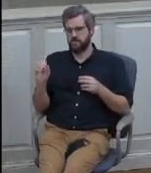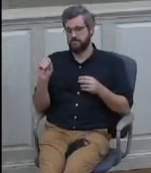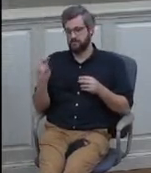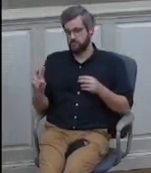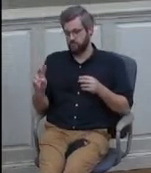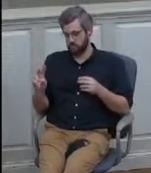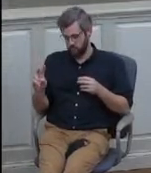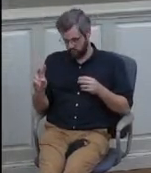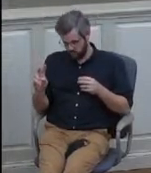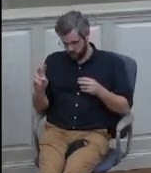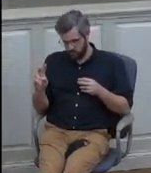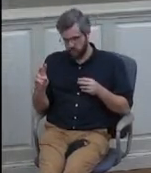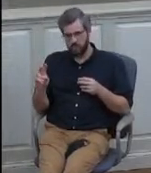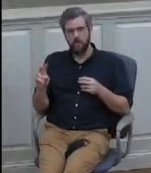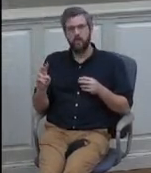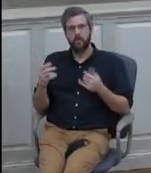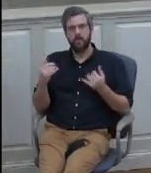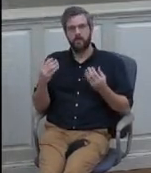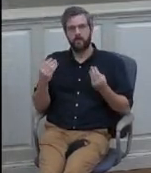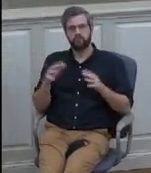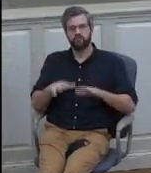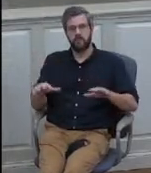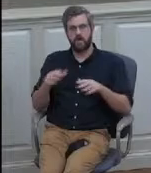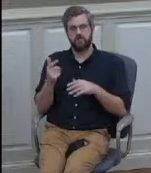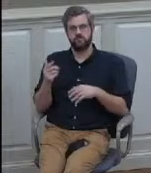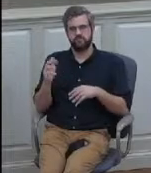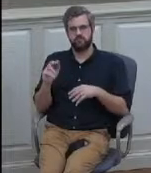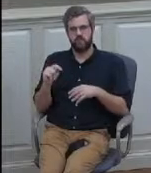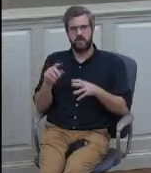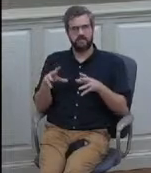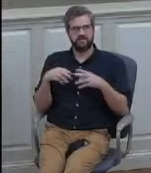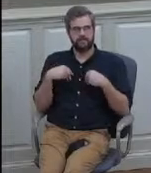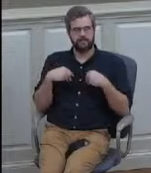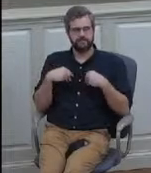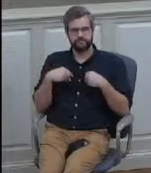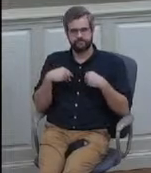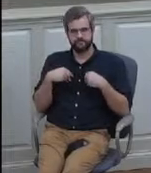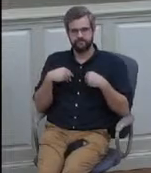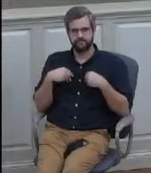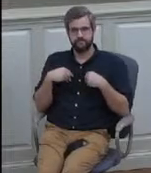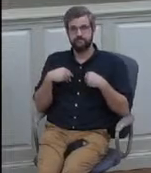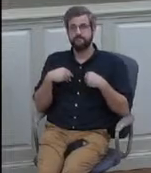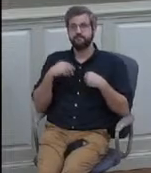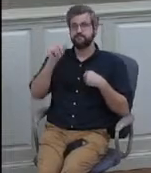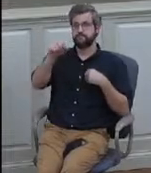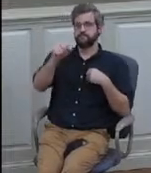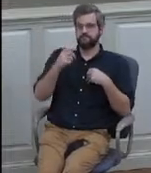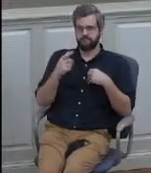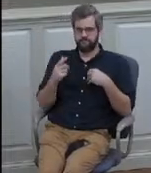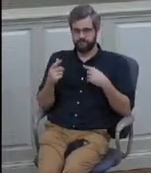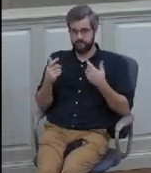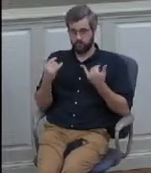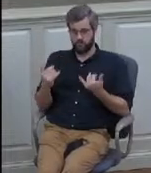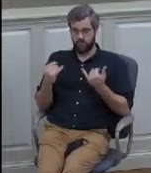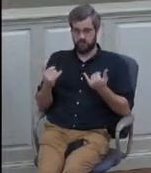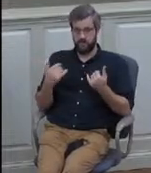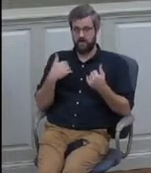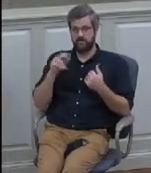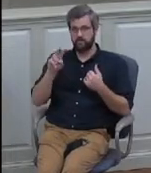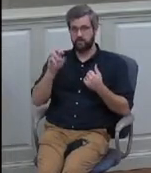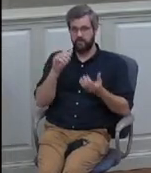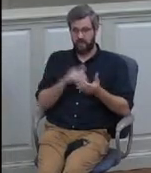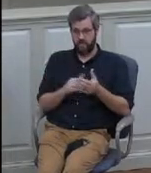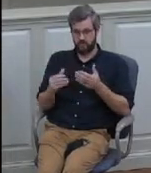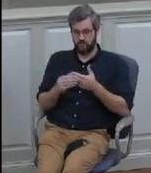2021-02-22-02. This is a playground grant acceptance. So, yes, we have